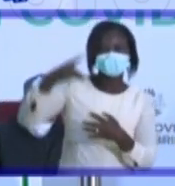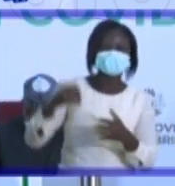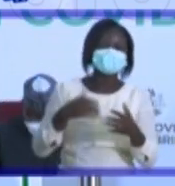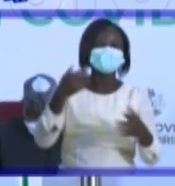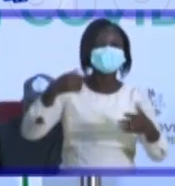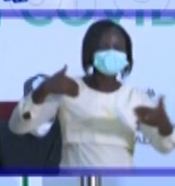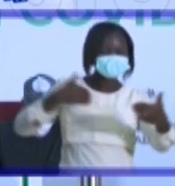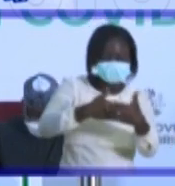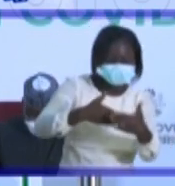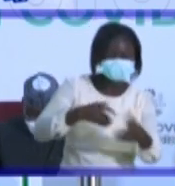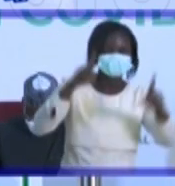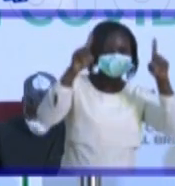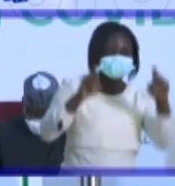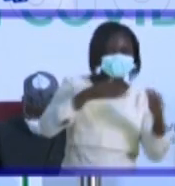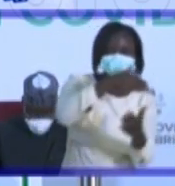testing center.